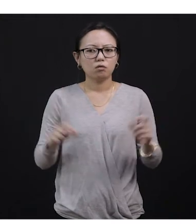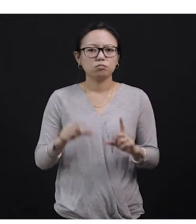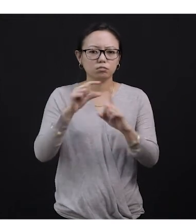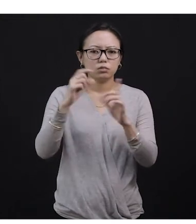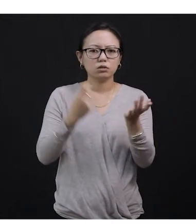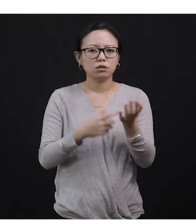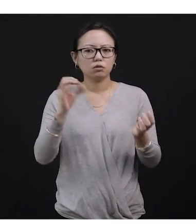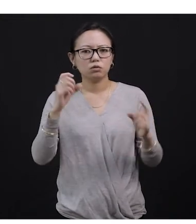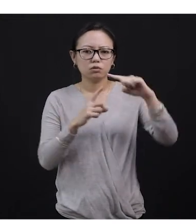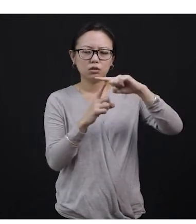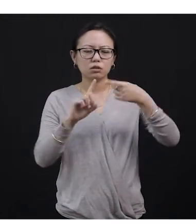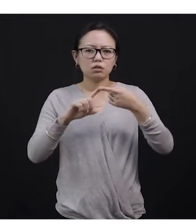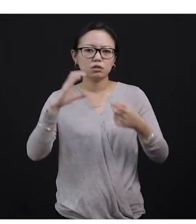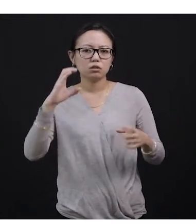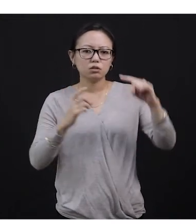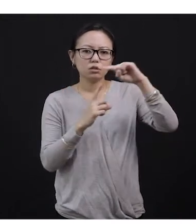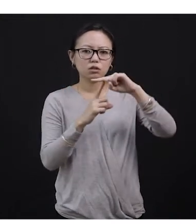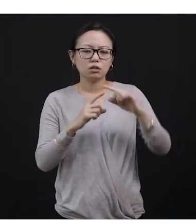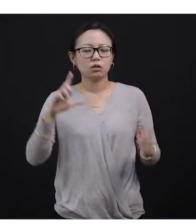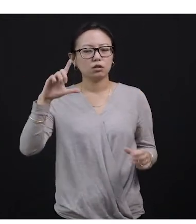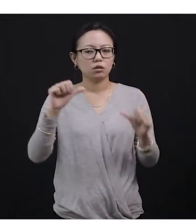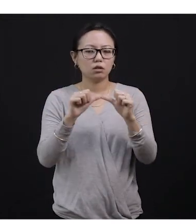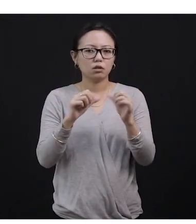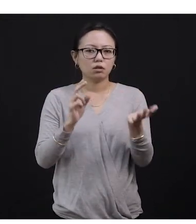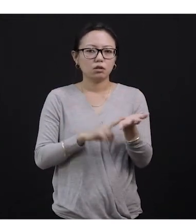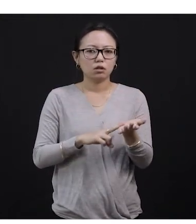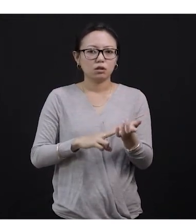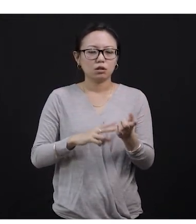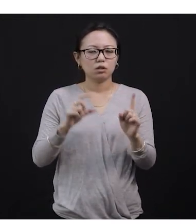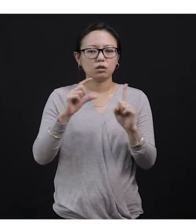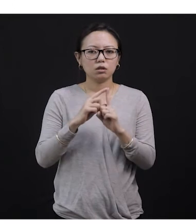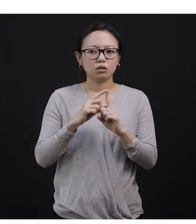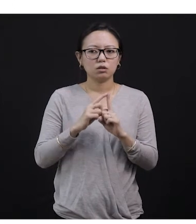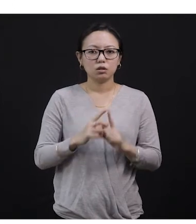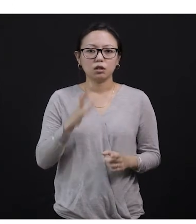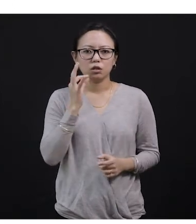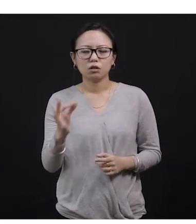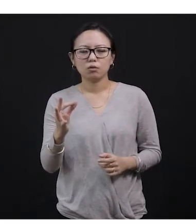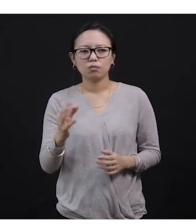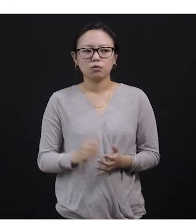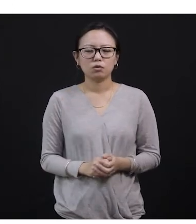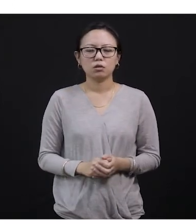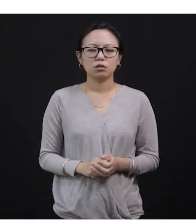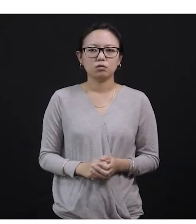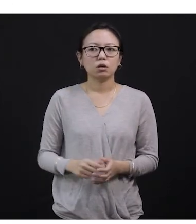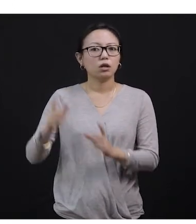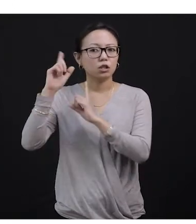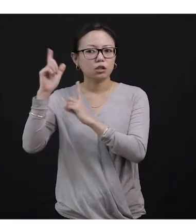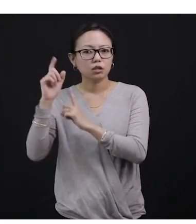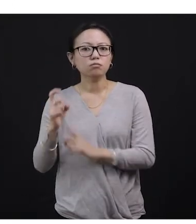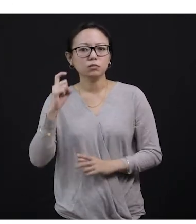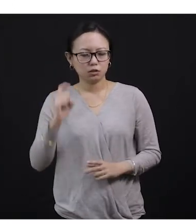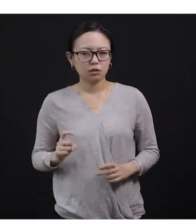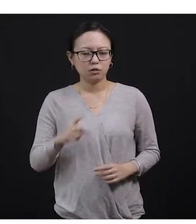of soldiers, right? So military strength was very important. That's why this agriculture and bhaga played